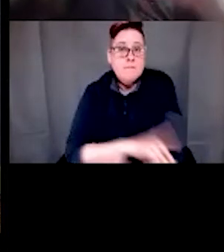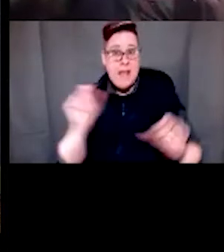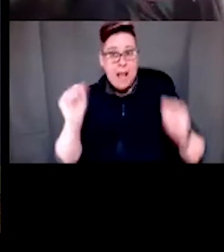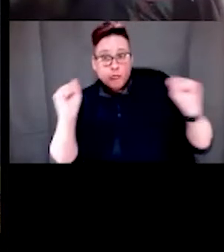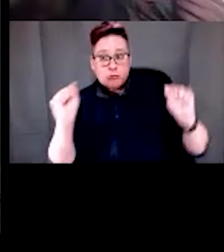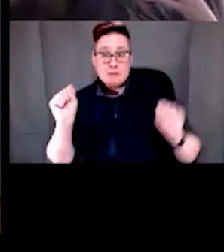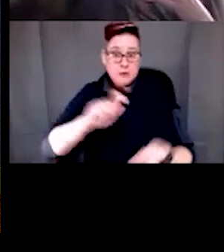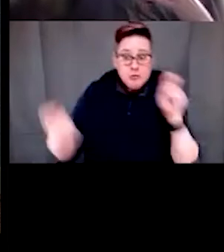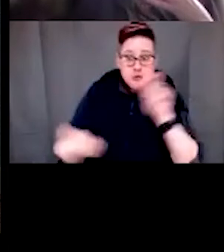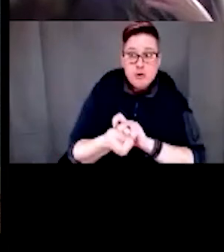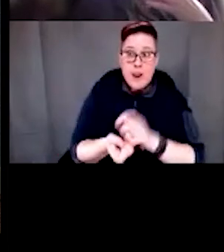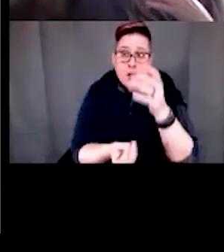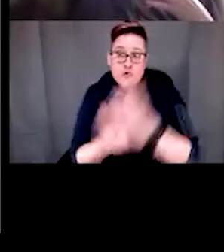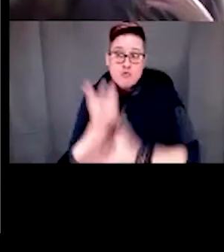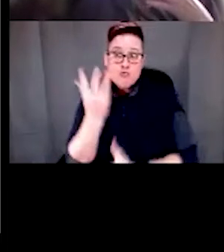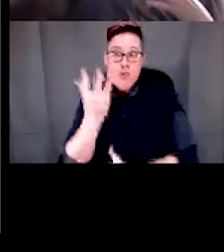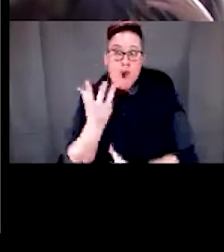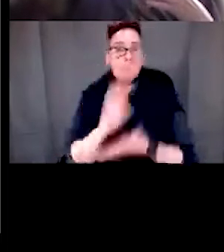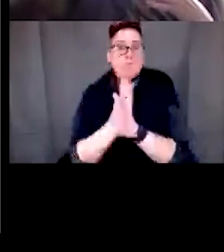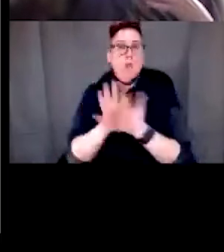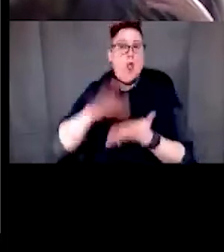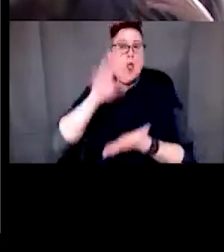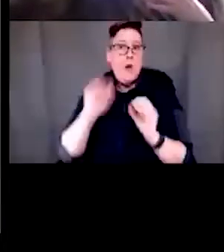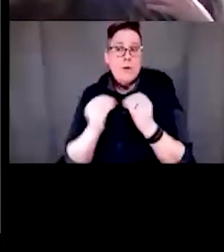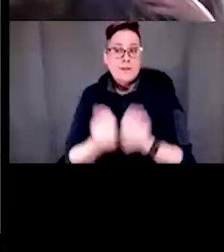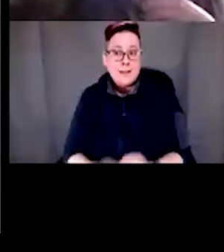grow and is stimulated to be a learning organization?